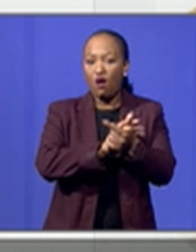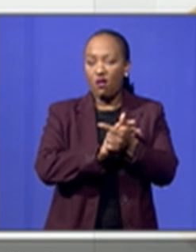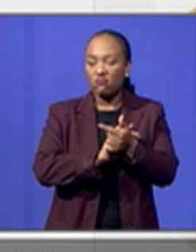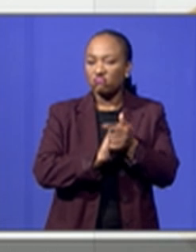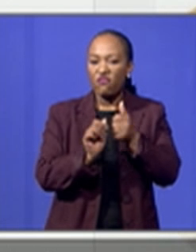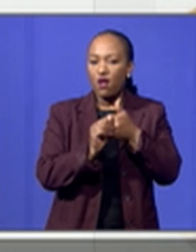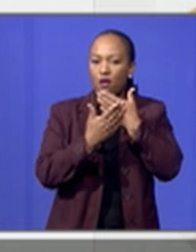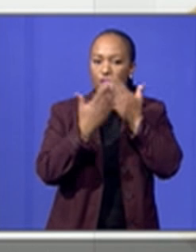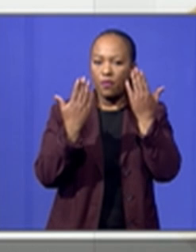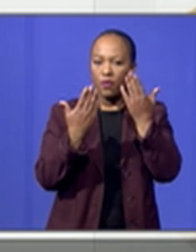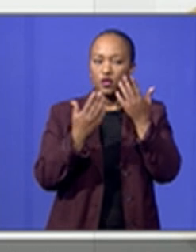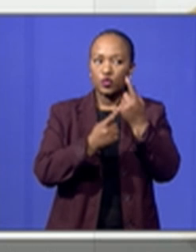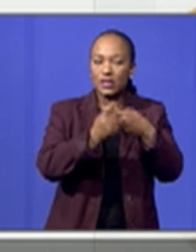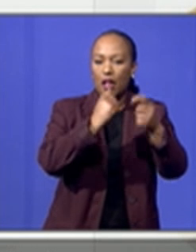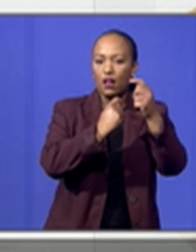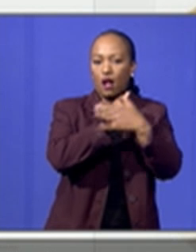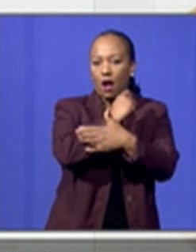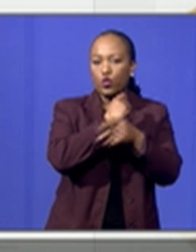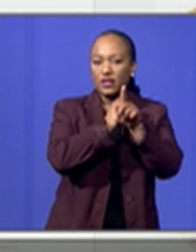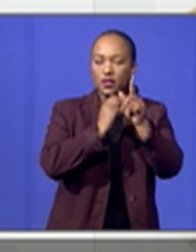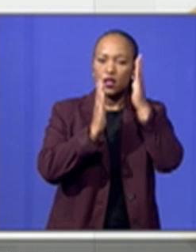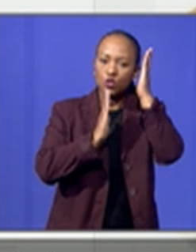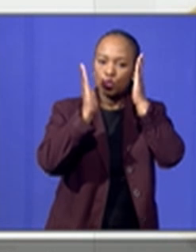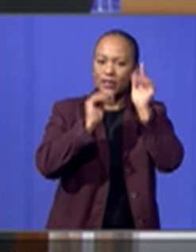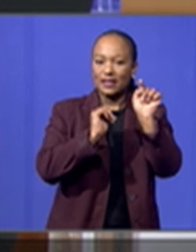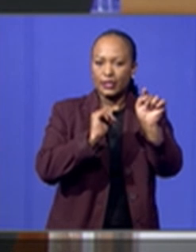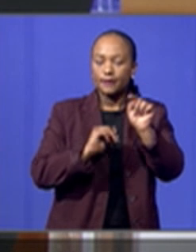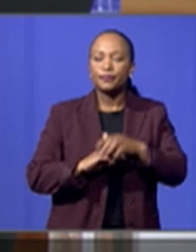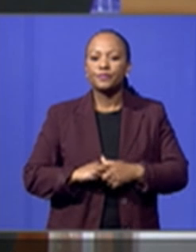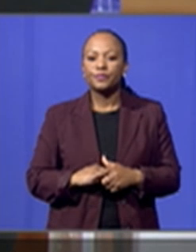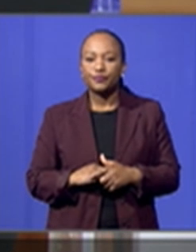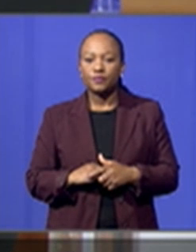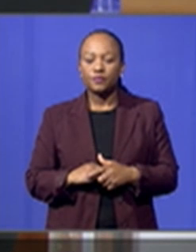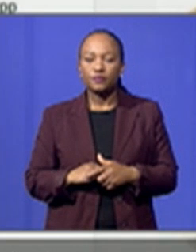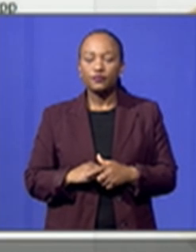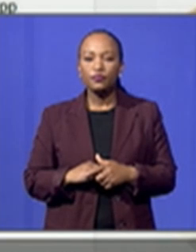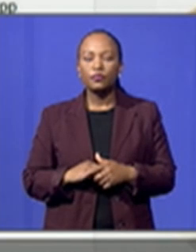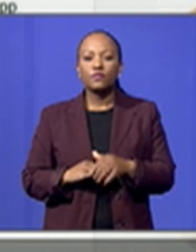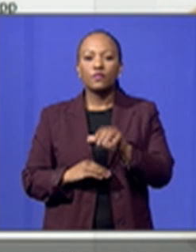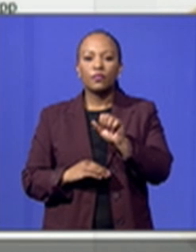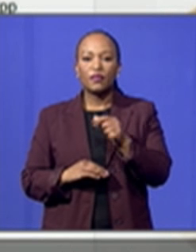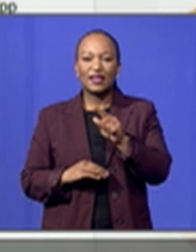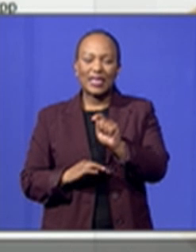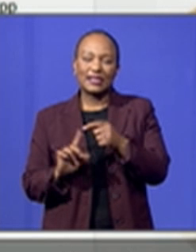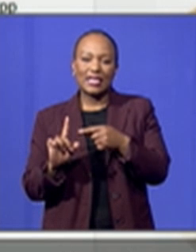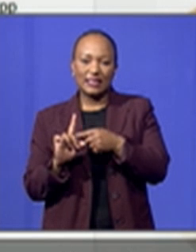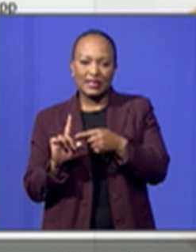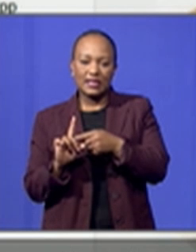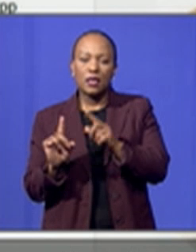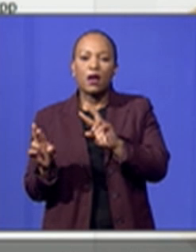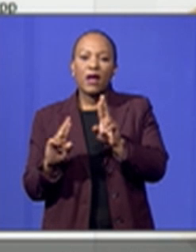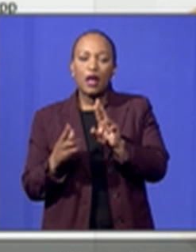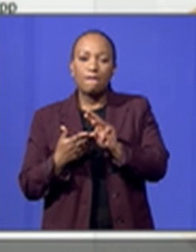go di rekisetsa naga ya Eswatini. The kingdom to which Sergeant Nkosi is referring is the kingdom of Eswatini.